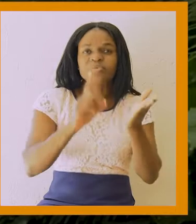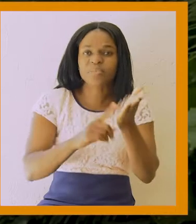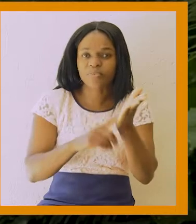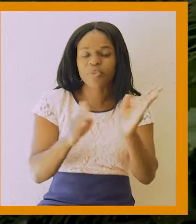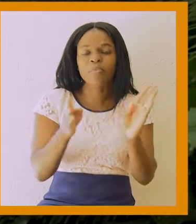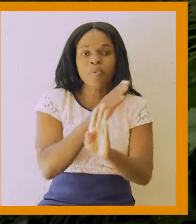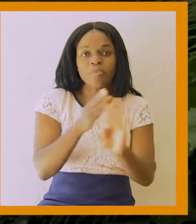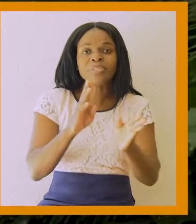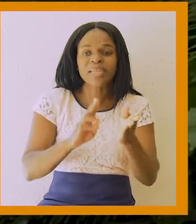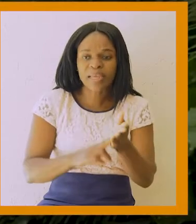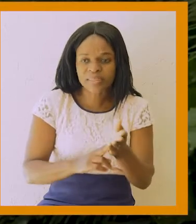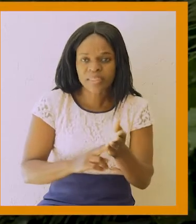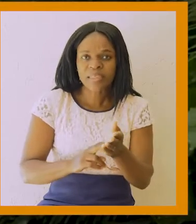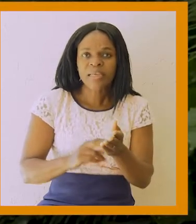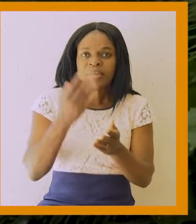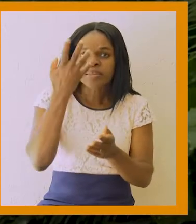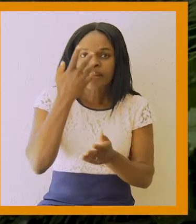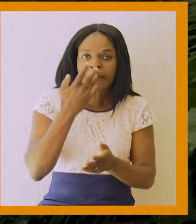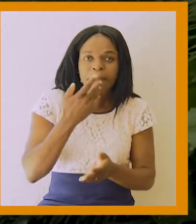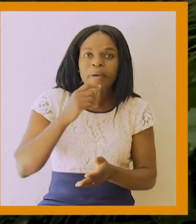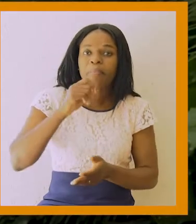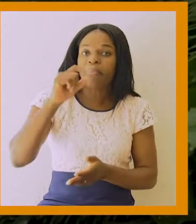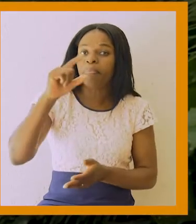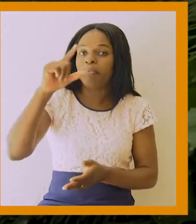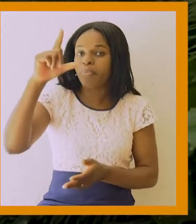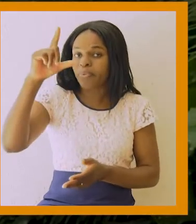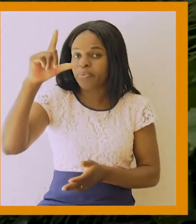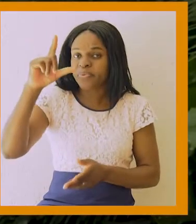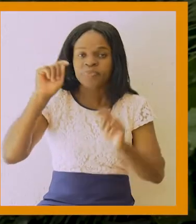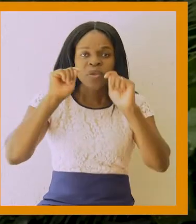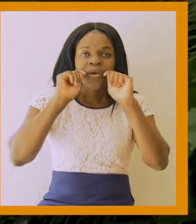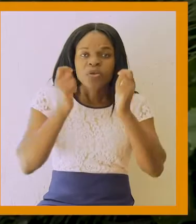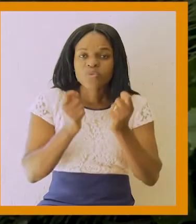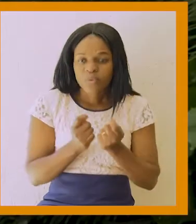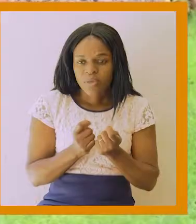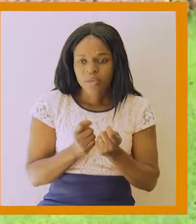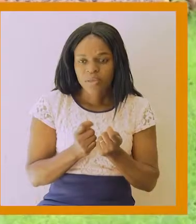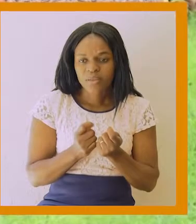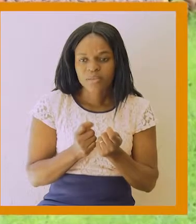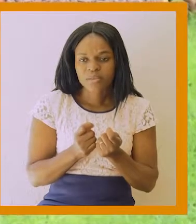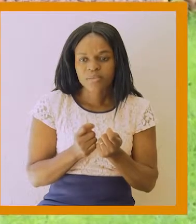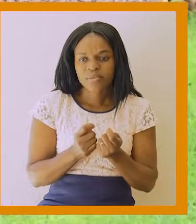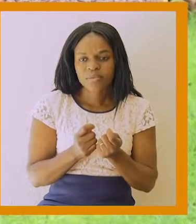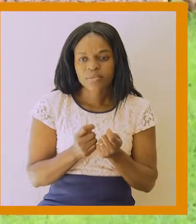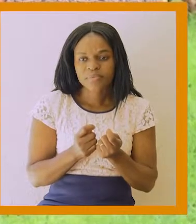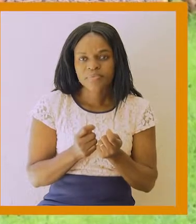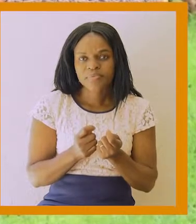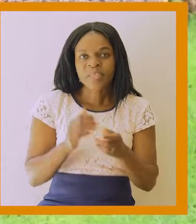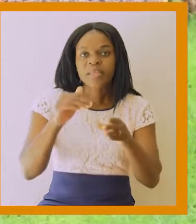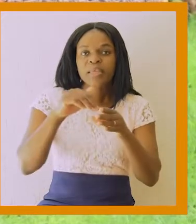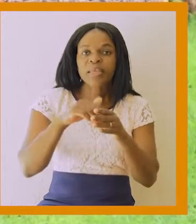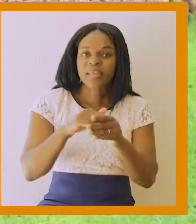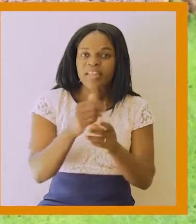is quite rampant and is increasing. Why increasing? Probably just like in a